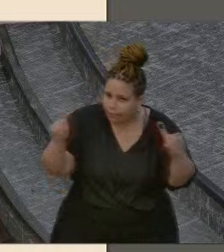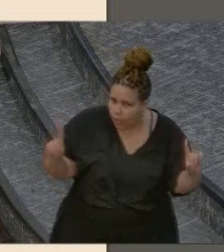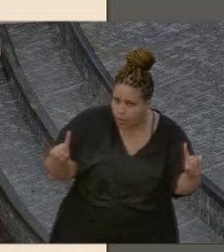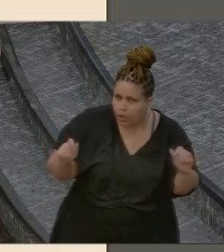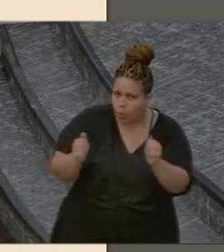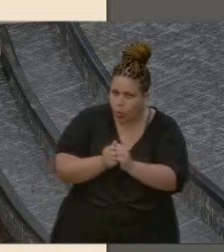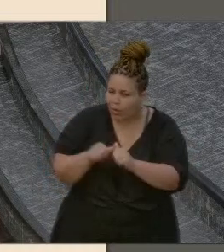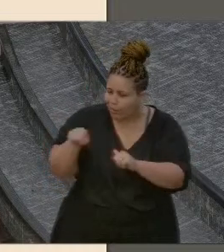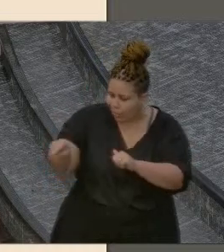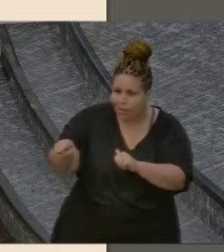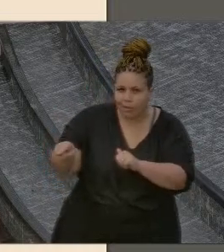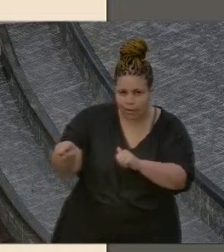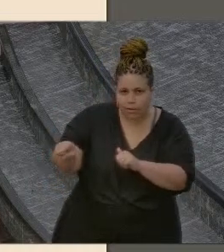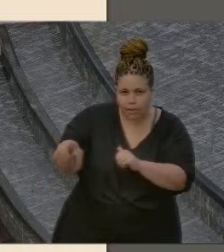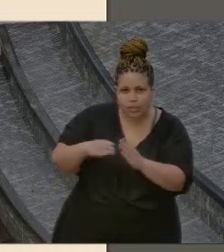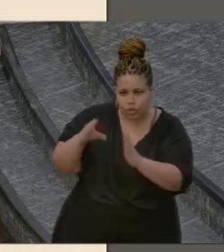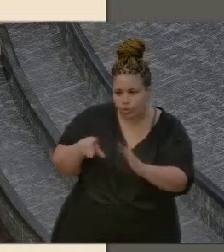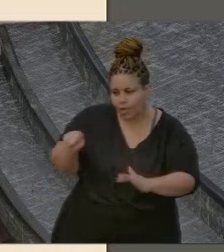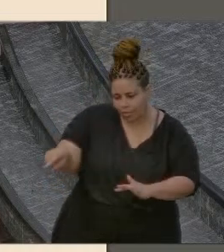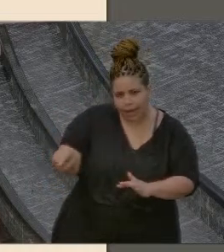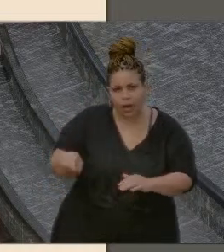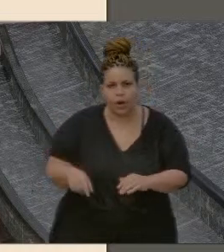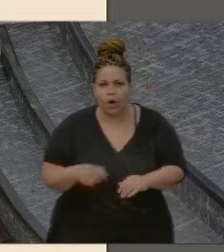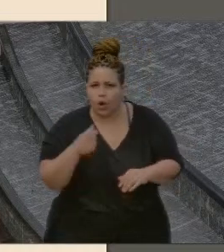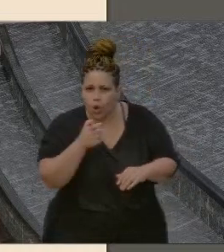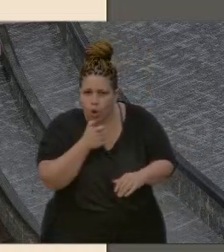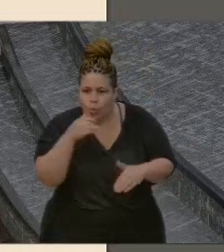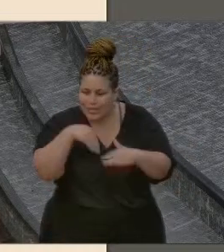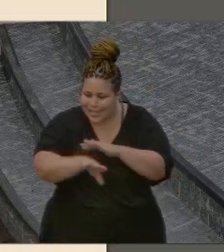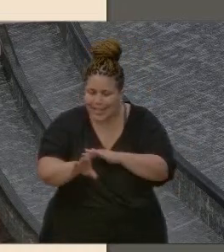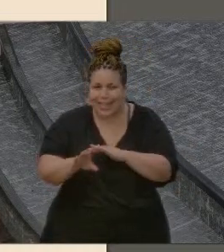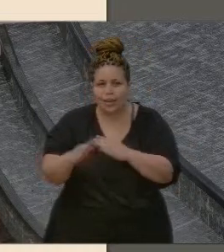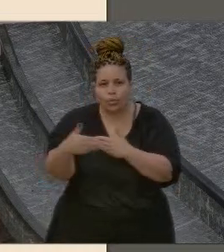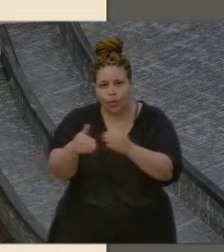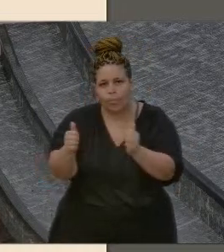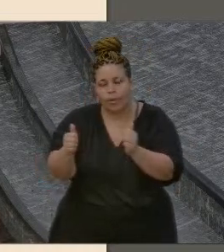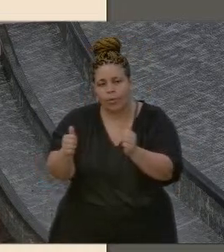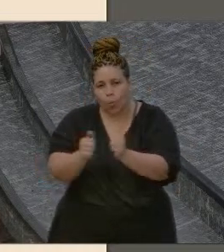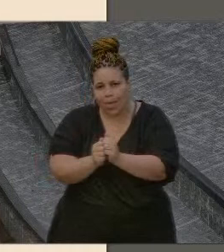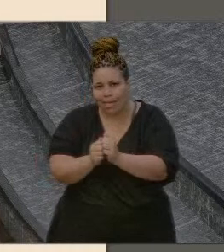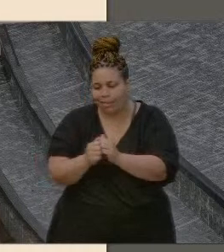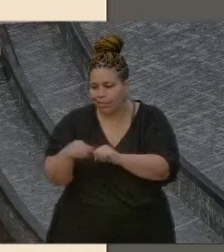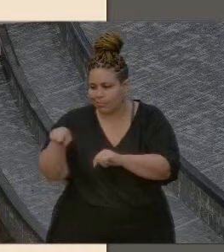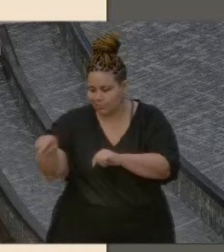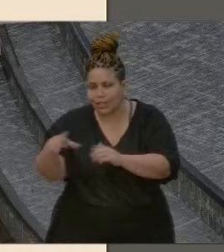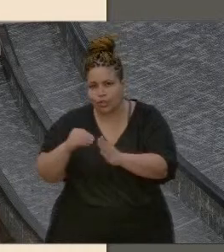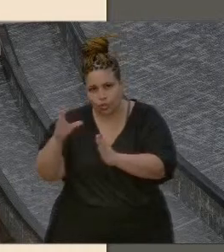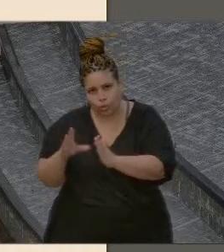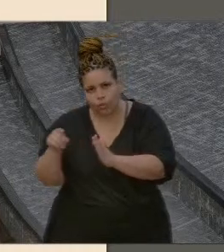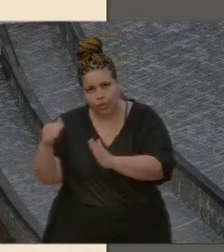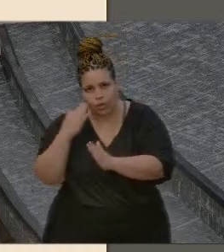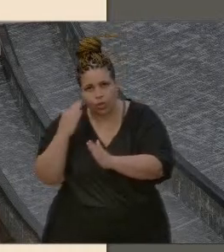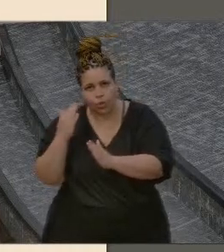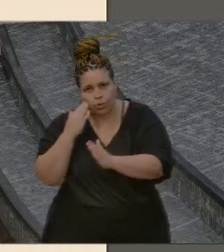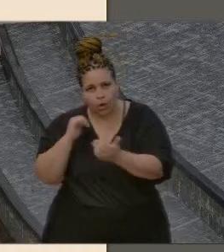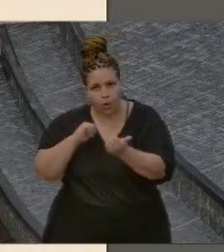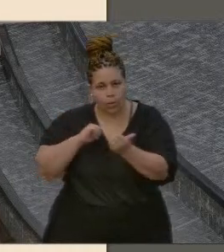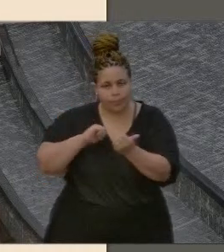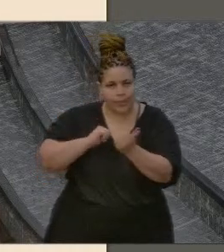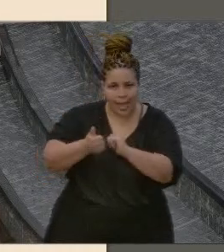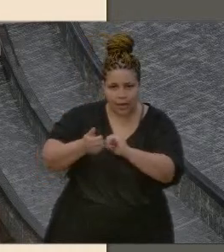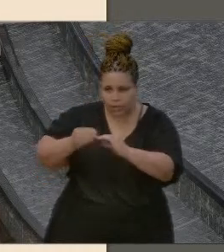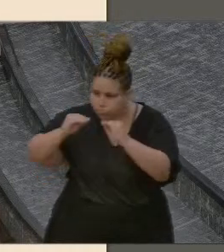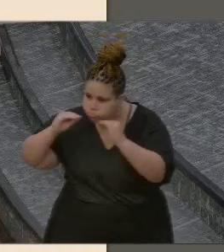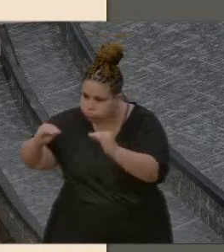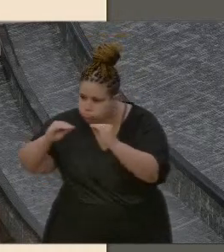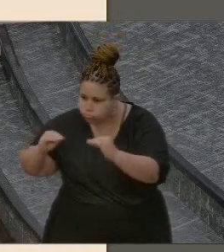in the room to help students, the kind of syncing the instruction in that room with the